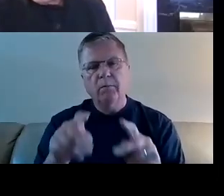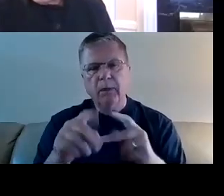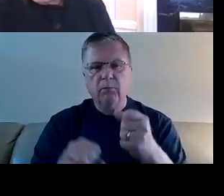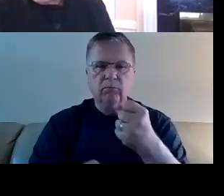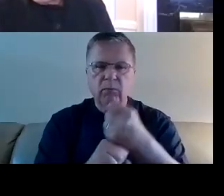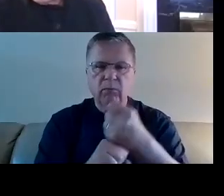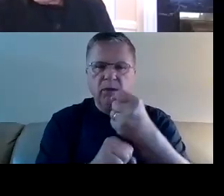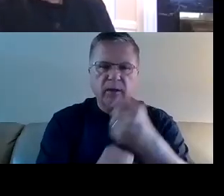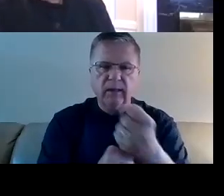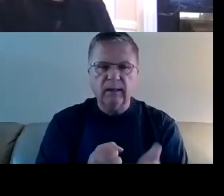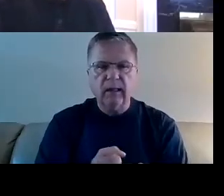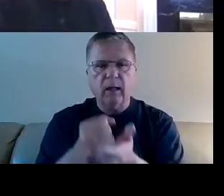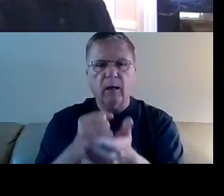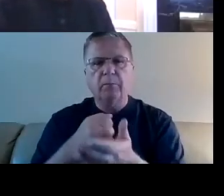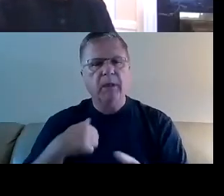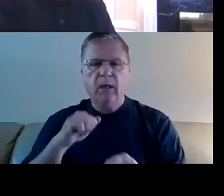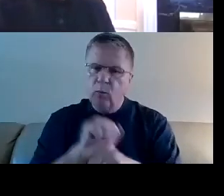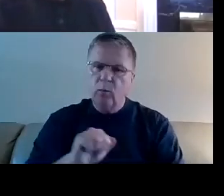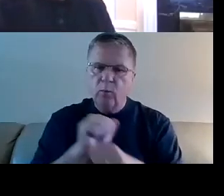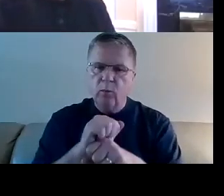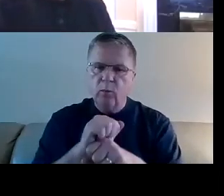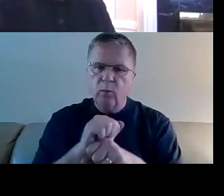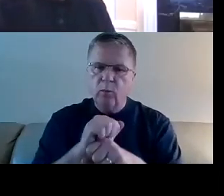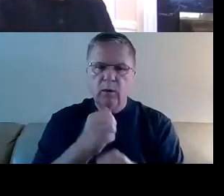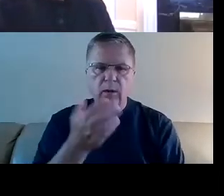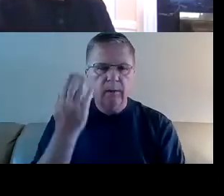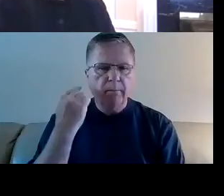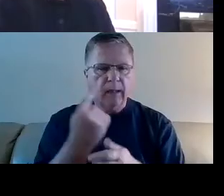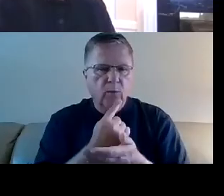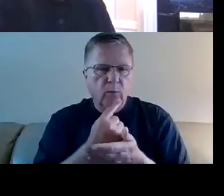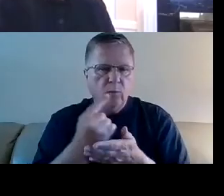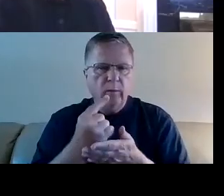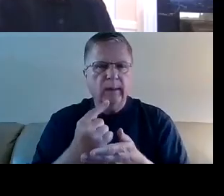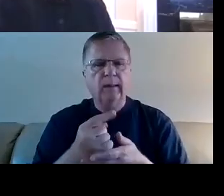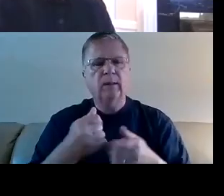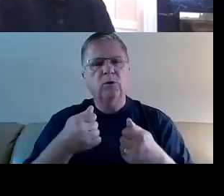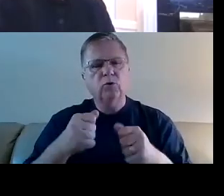homeowners and tenants. Thank you. Council members are working separately